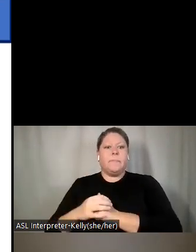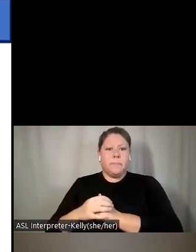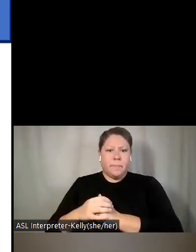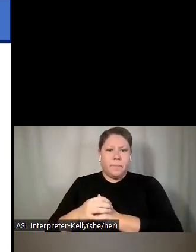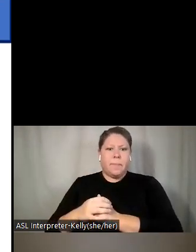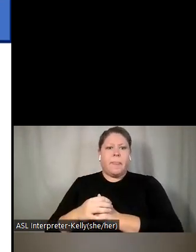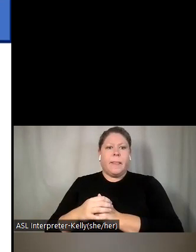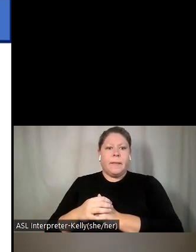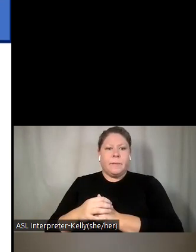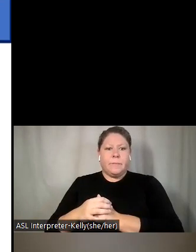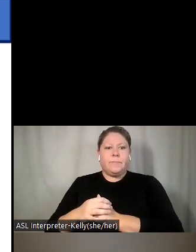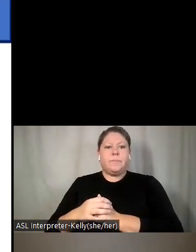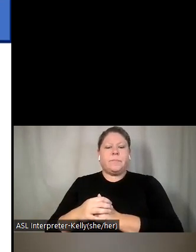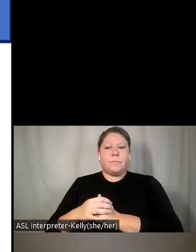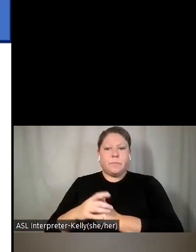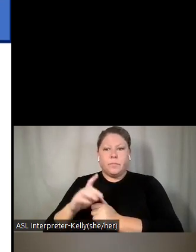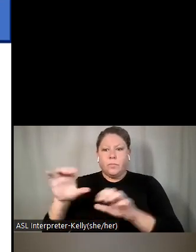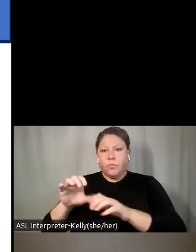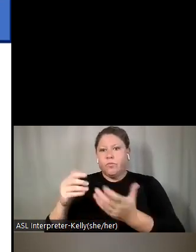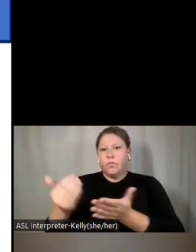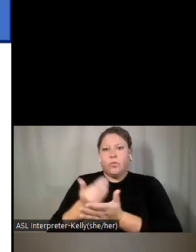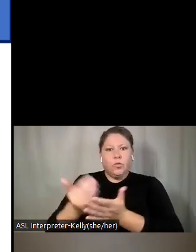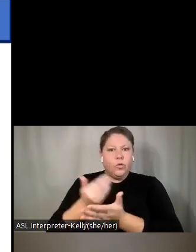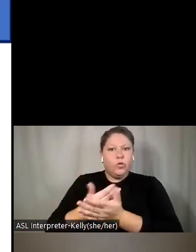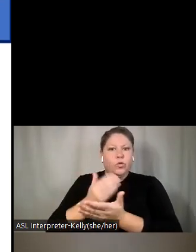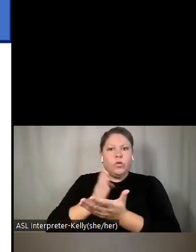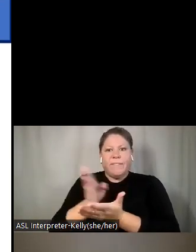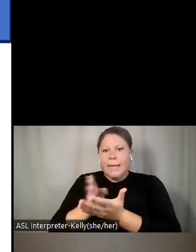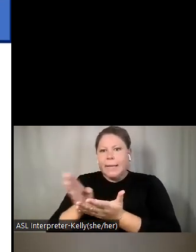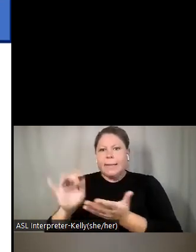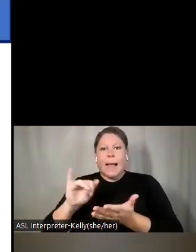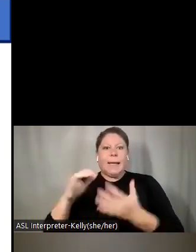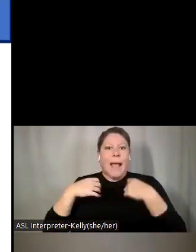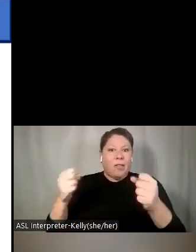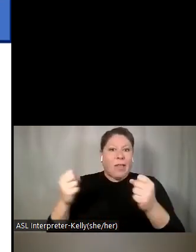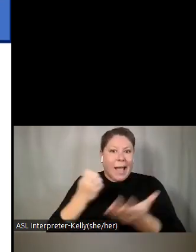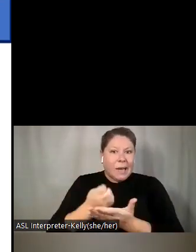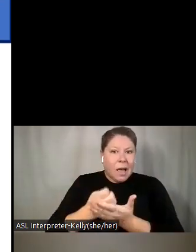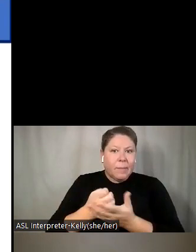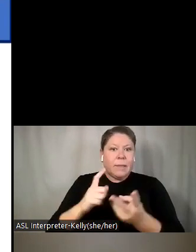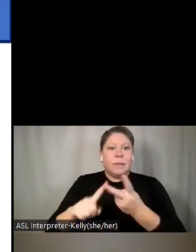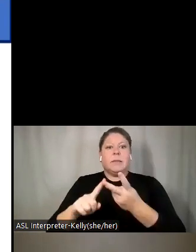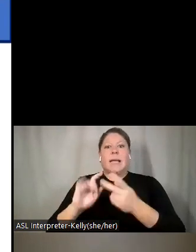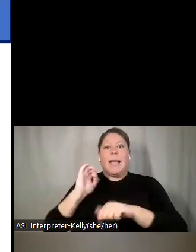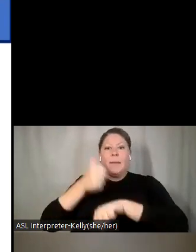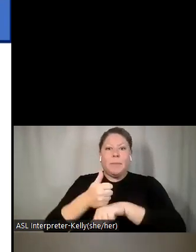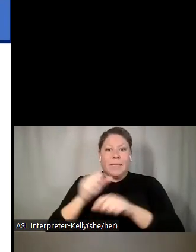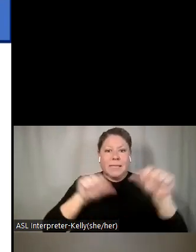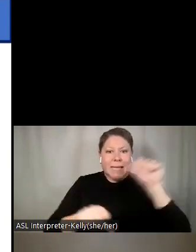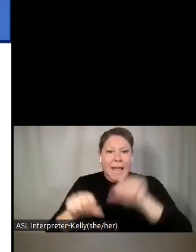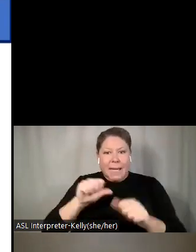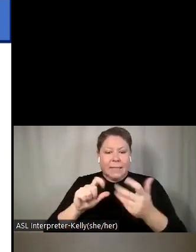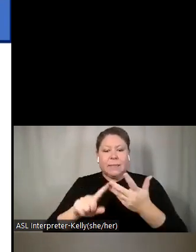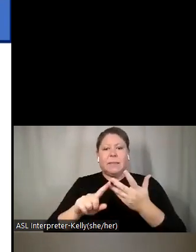new areas such as health economics, implementation science, data and decision science,